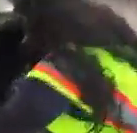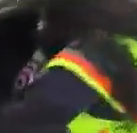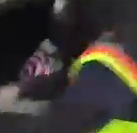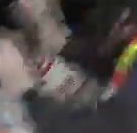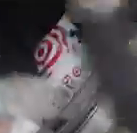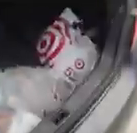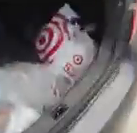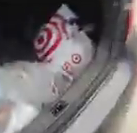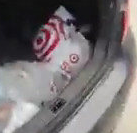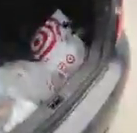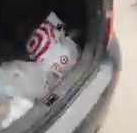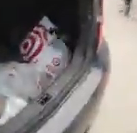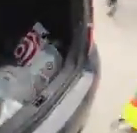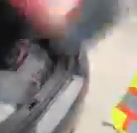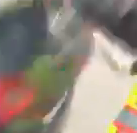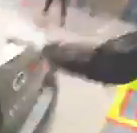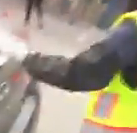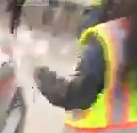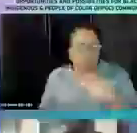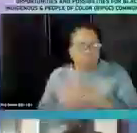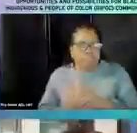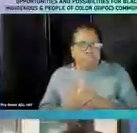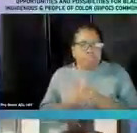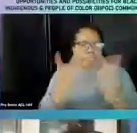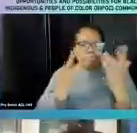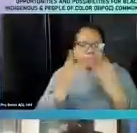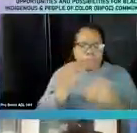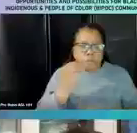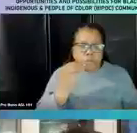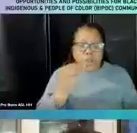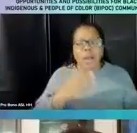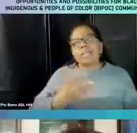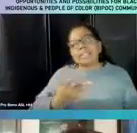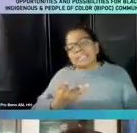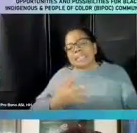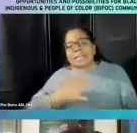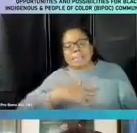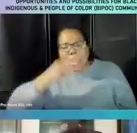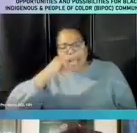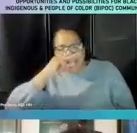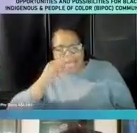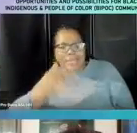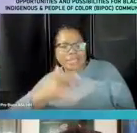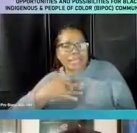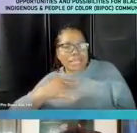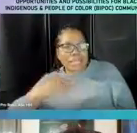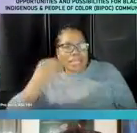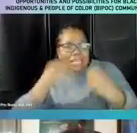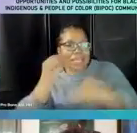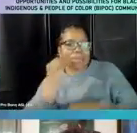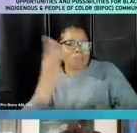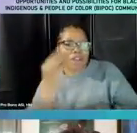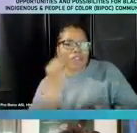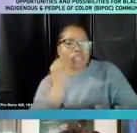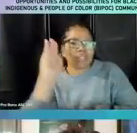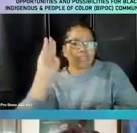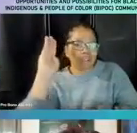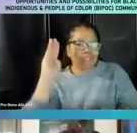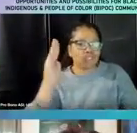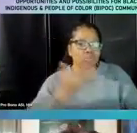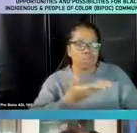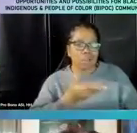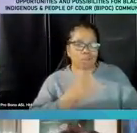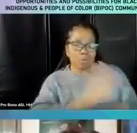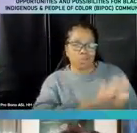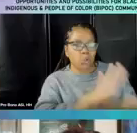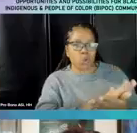recalls how one mother described her living situation. You know, my kids, they normally eat breakfast and lunch at school. And so I've never had